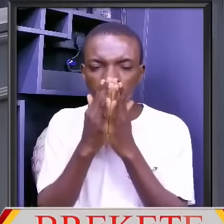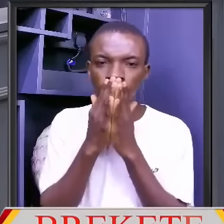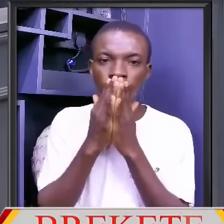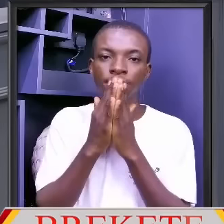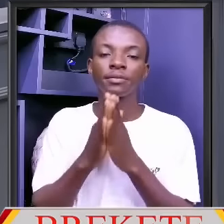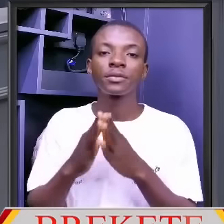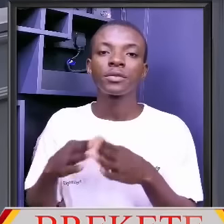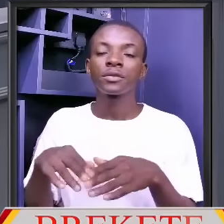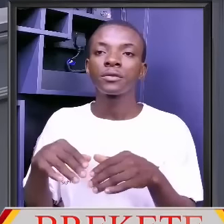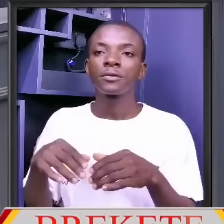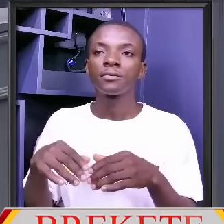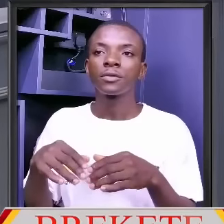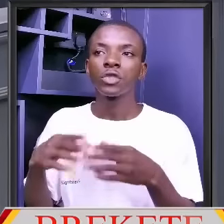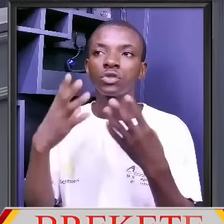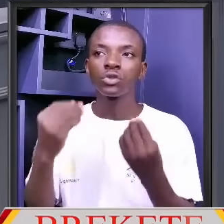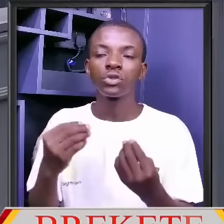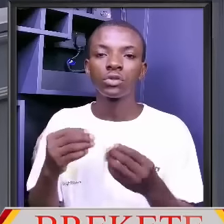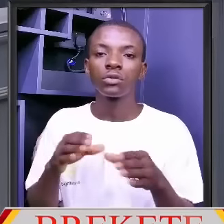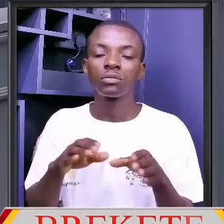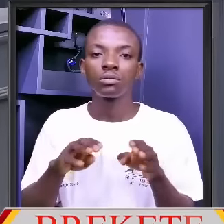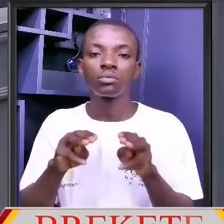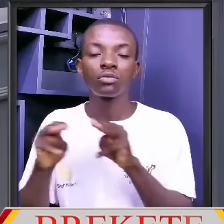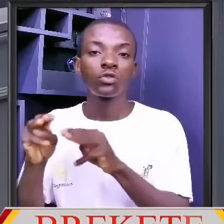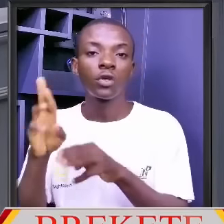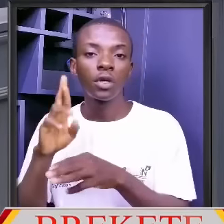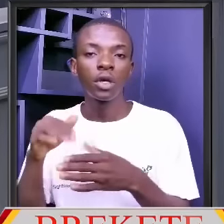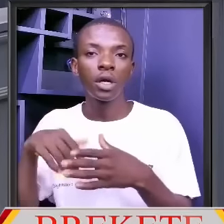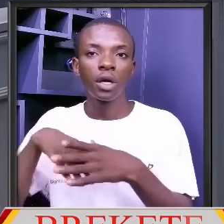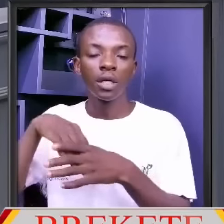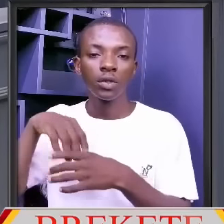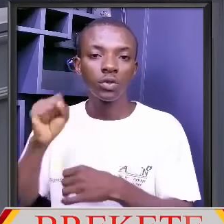Then when eventually they can't succeed, push her out.